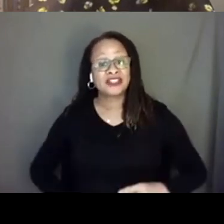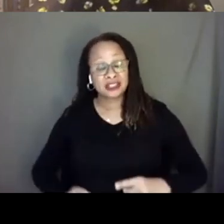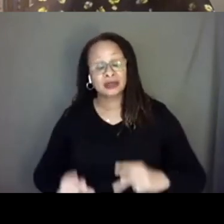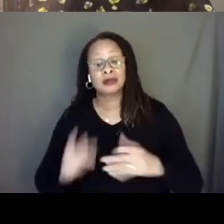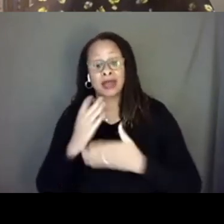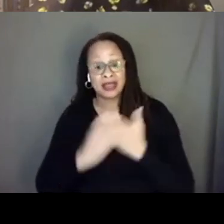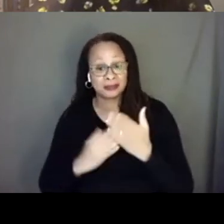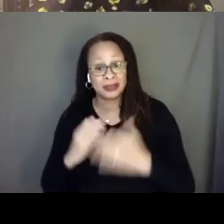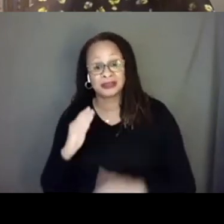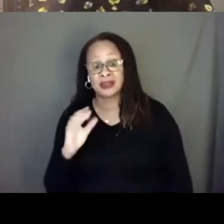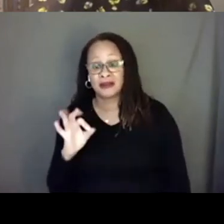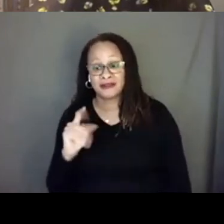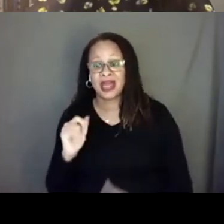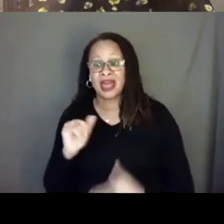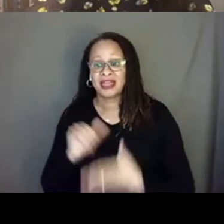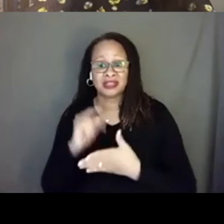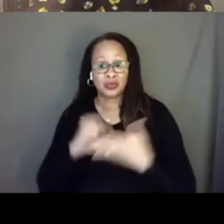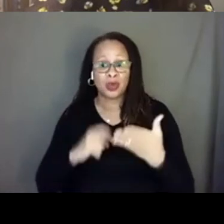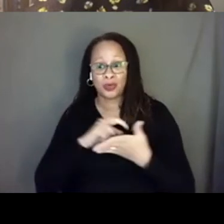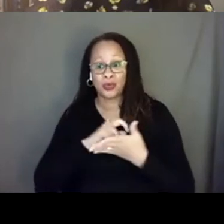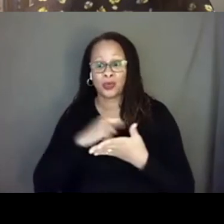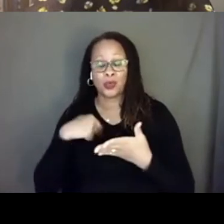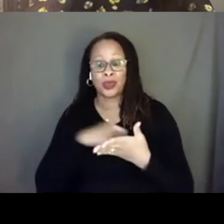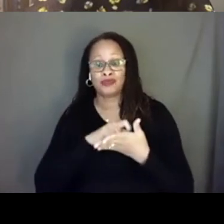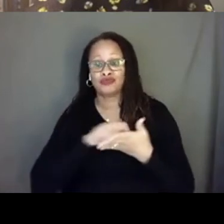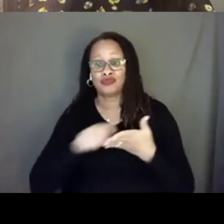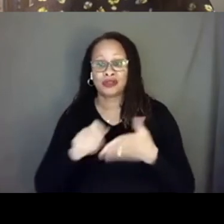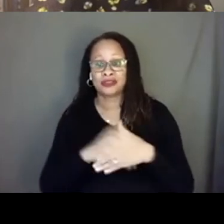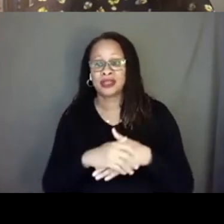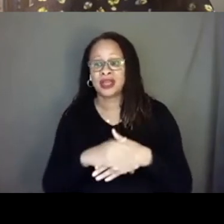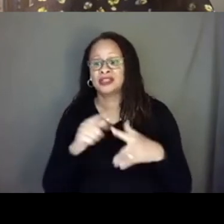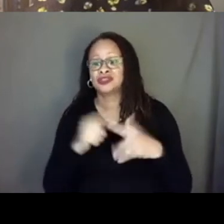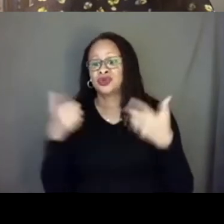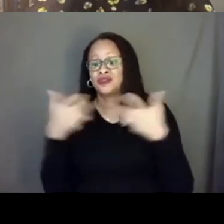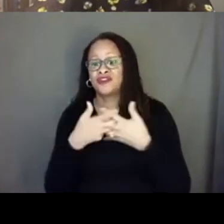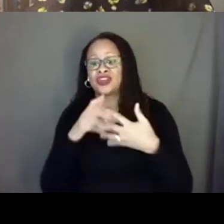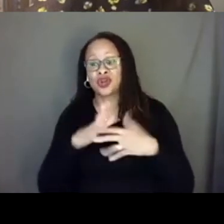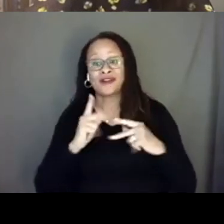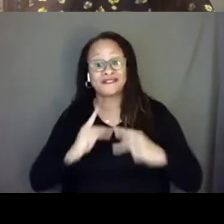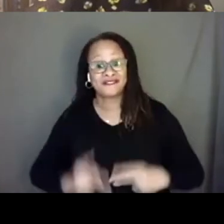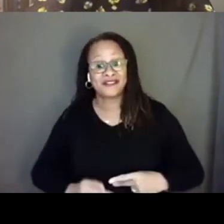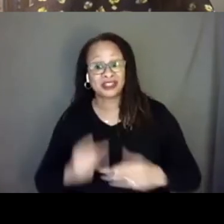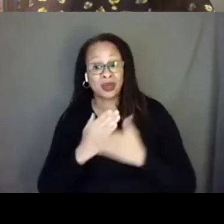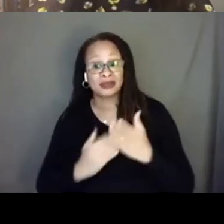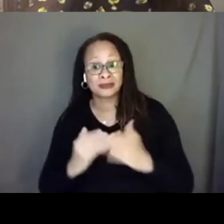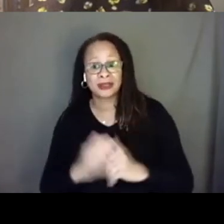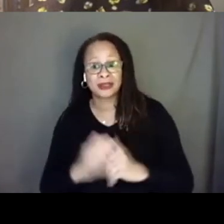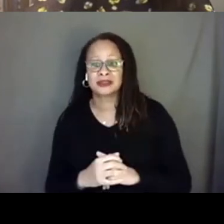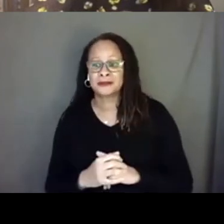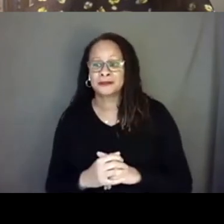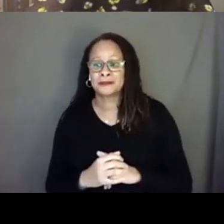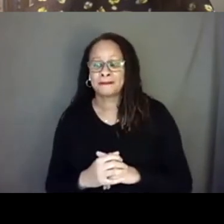we wrote, what I wrote, you know, to fit her physicality.